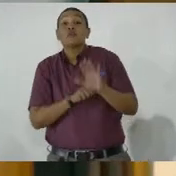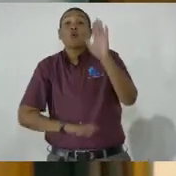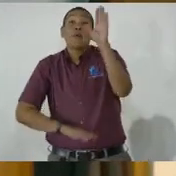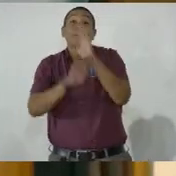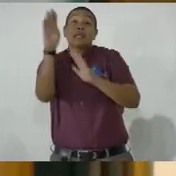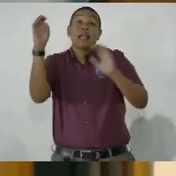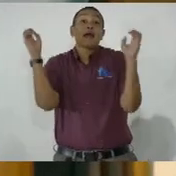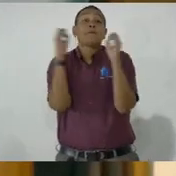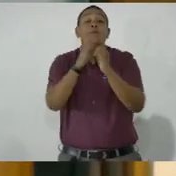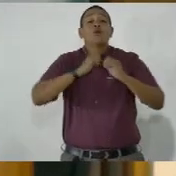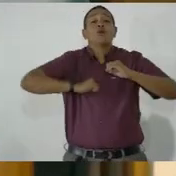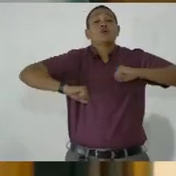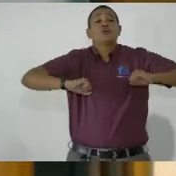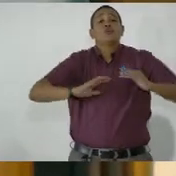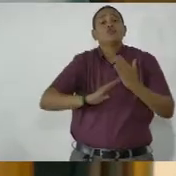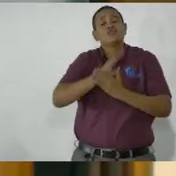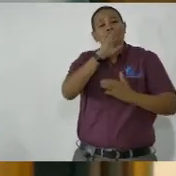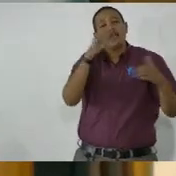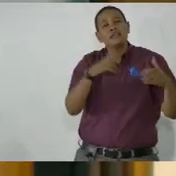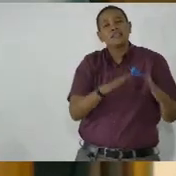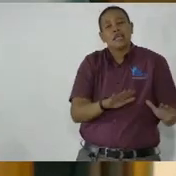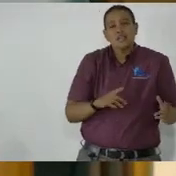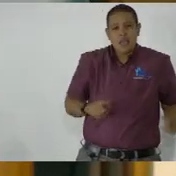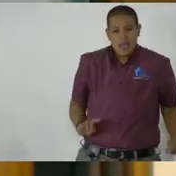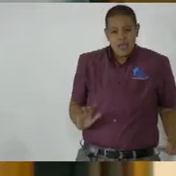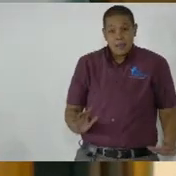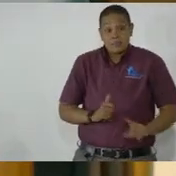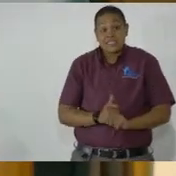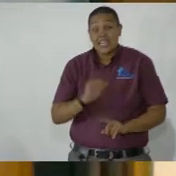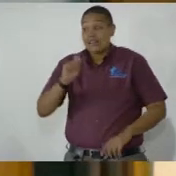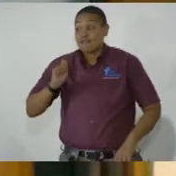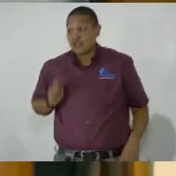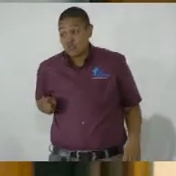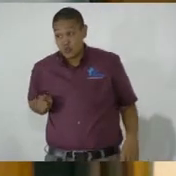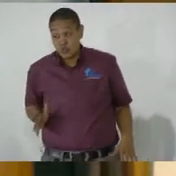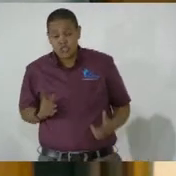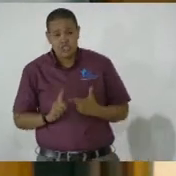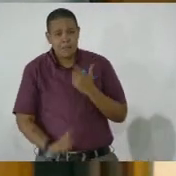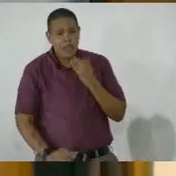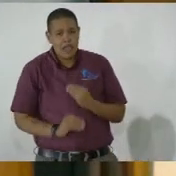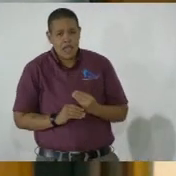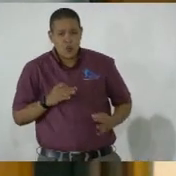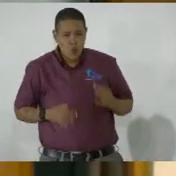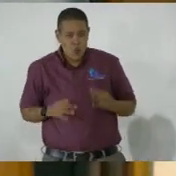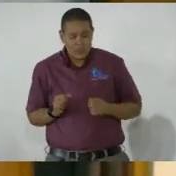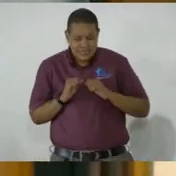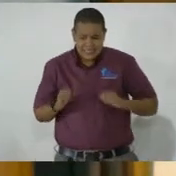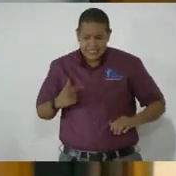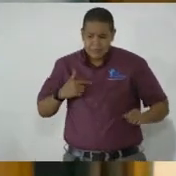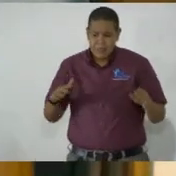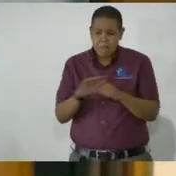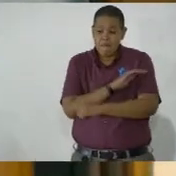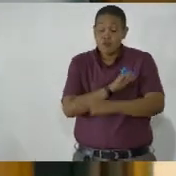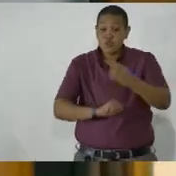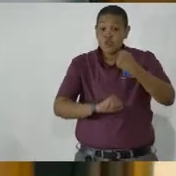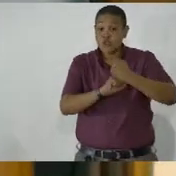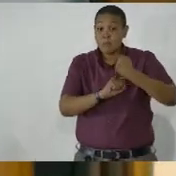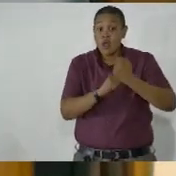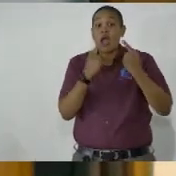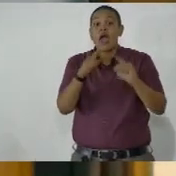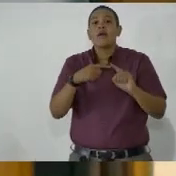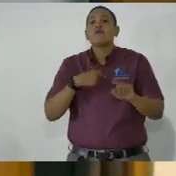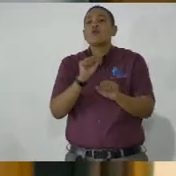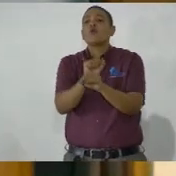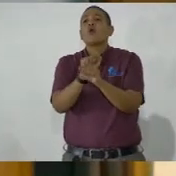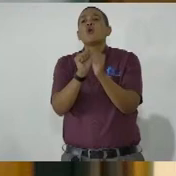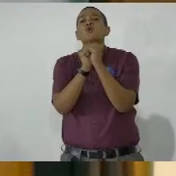more resilient sector. The judiciary and the court system have my full support as we work